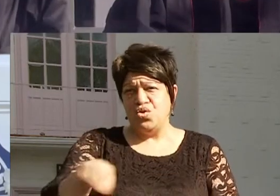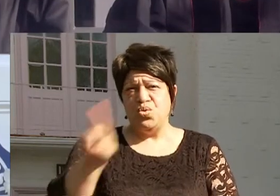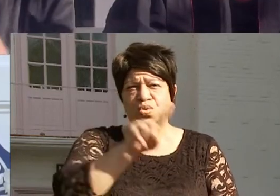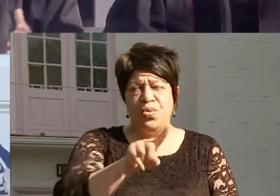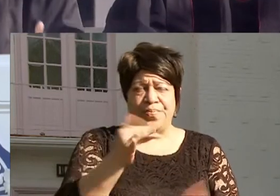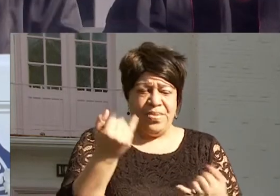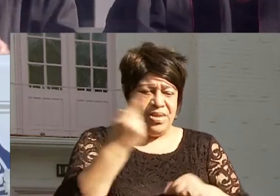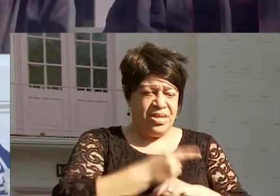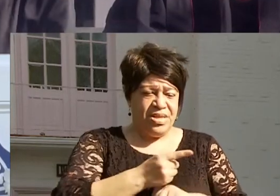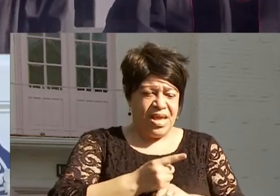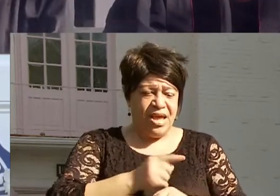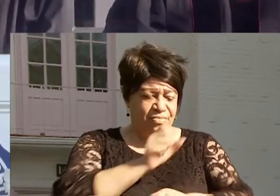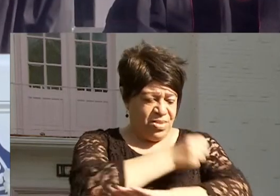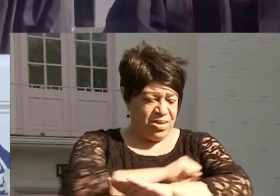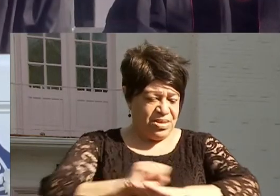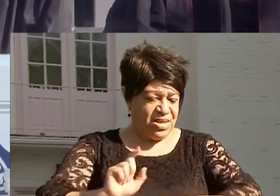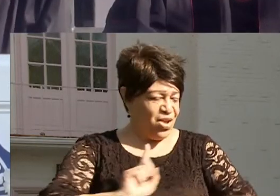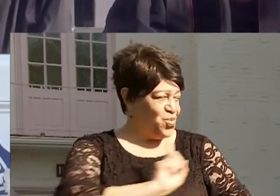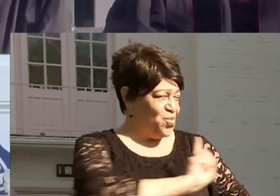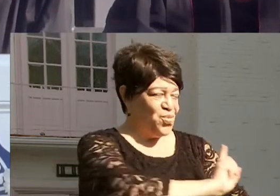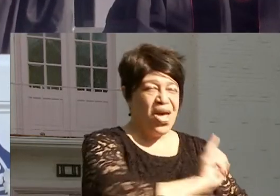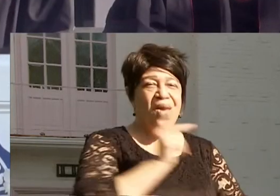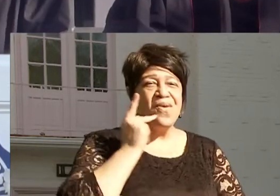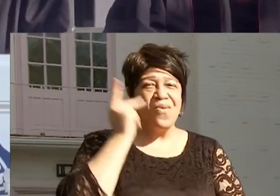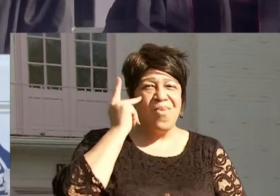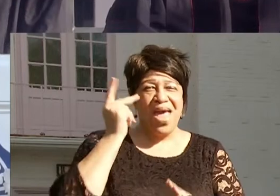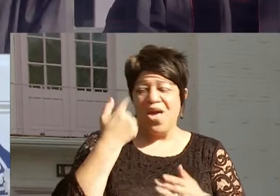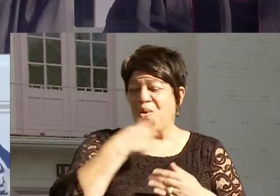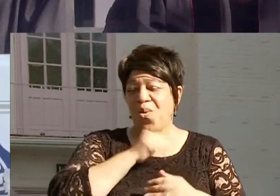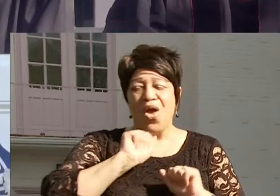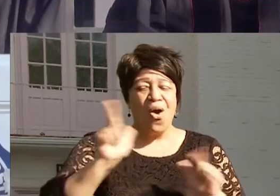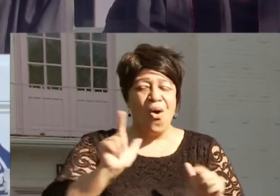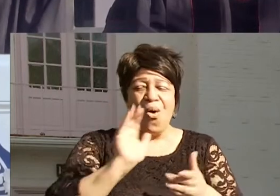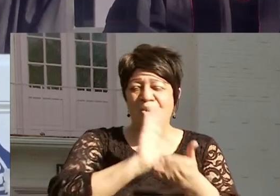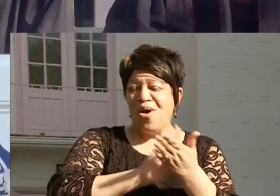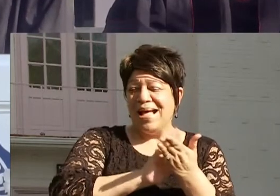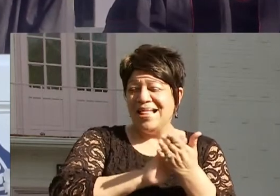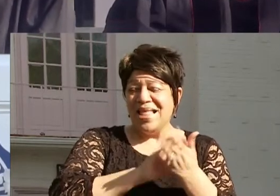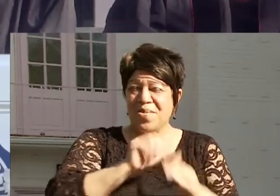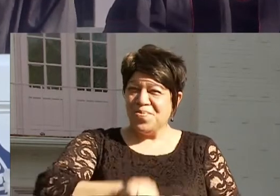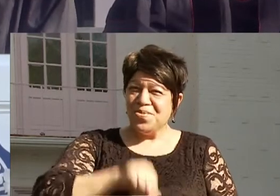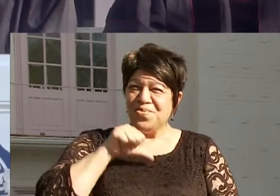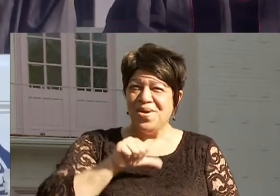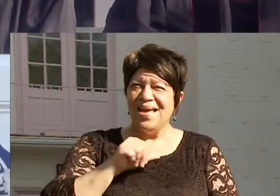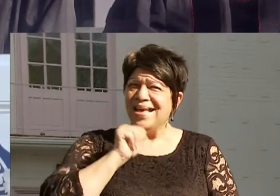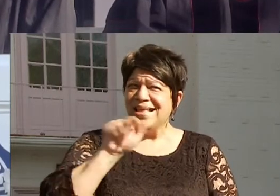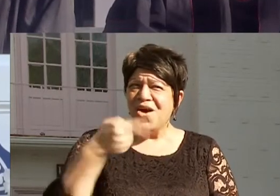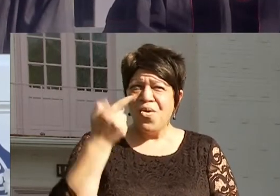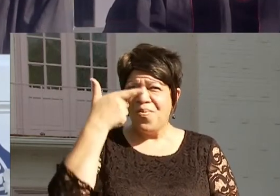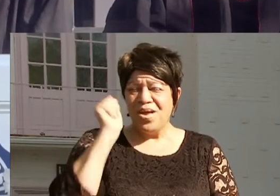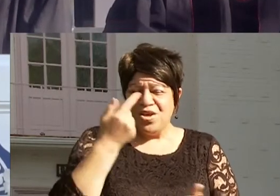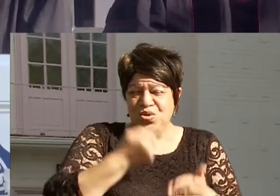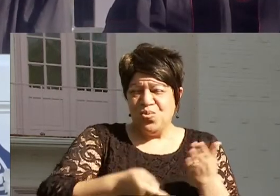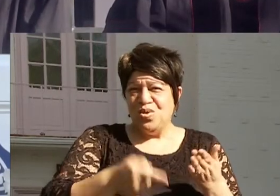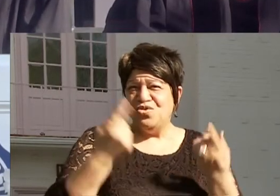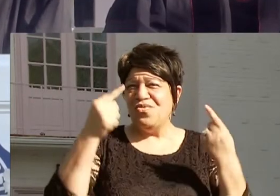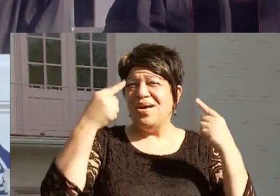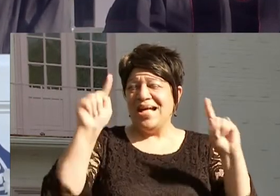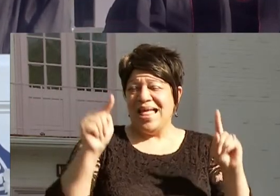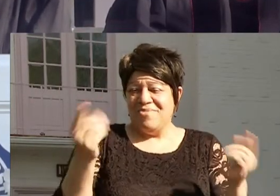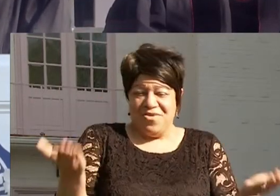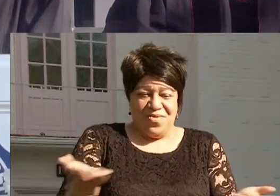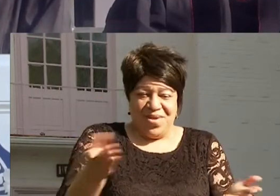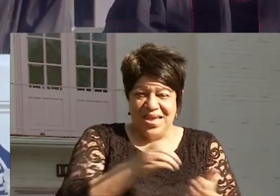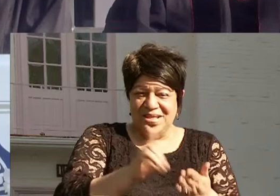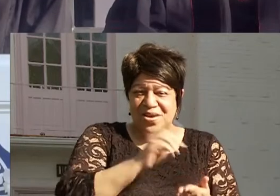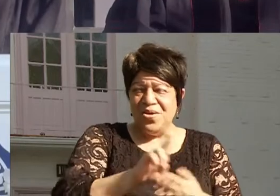stage and we'll all clap and be proud of you, not only for what you've accomplished in graduating from this fine institution, but mostly